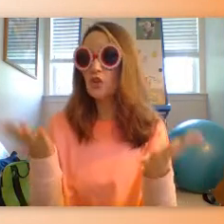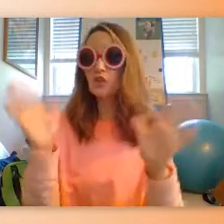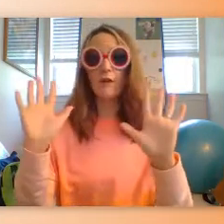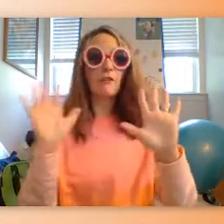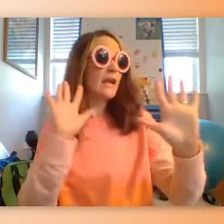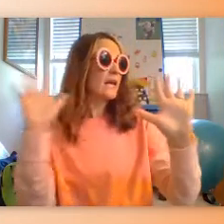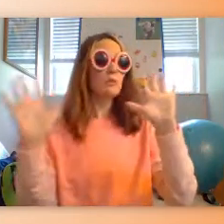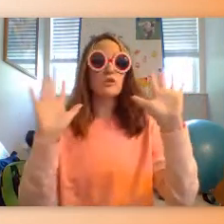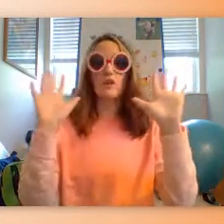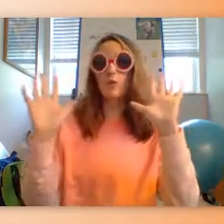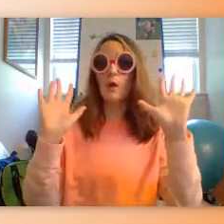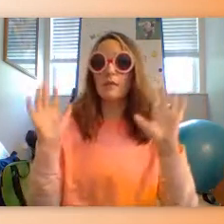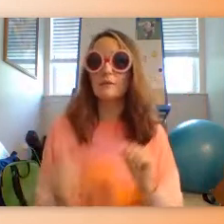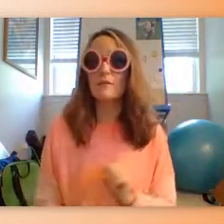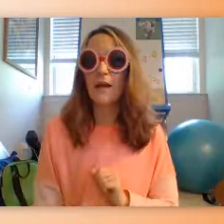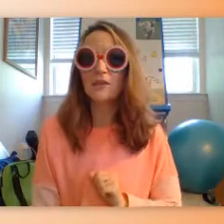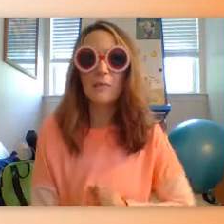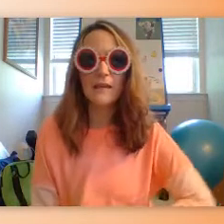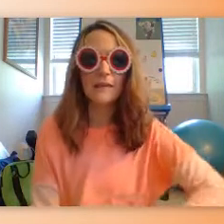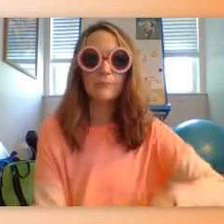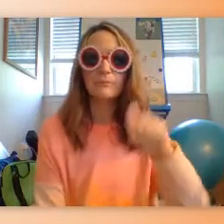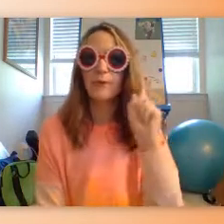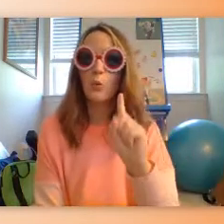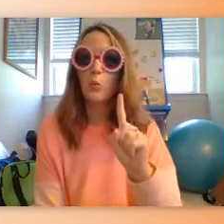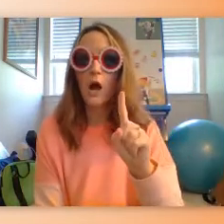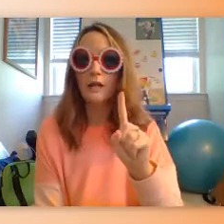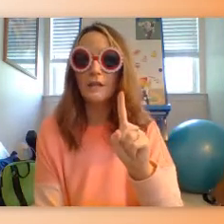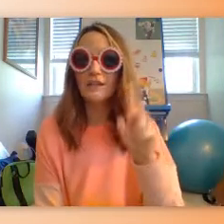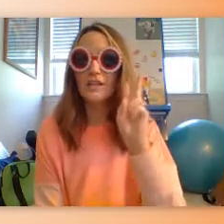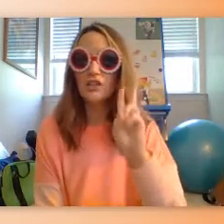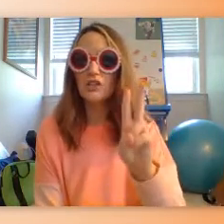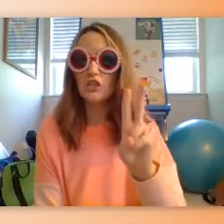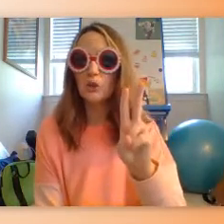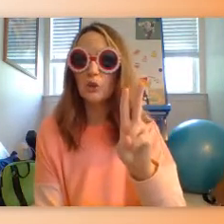So choose your favorite hand, whichever one, it doesn't matter to me.